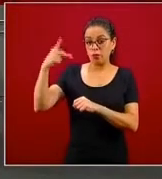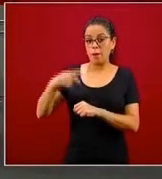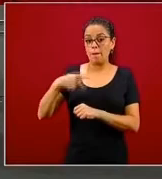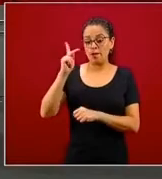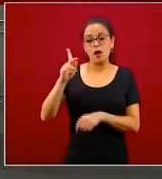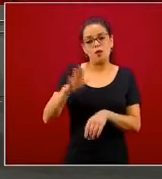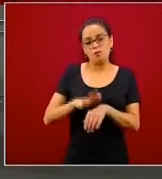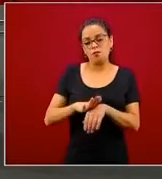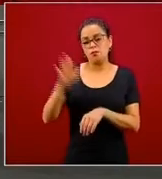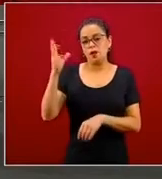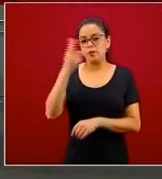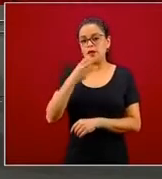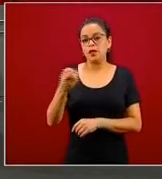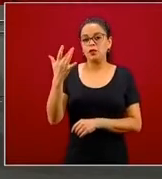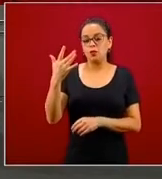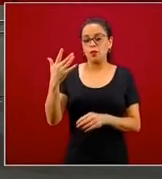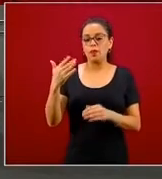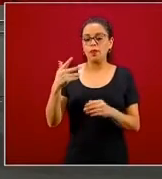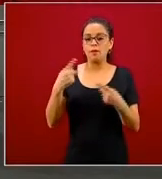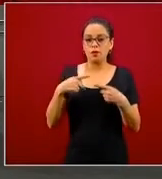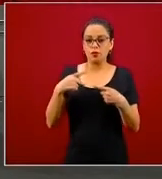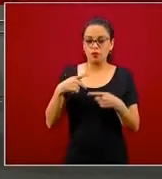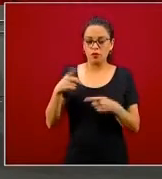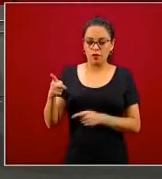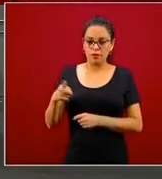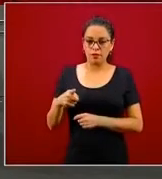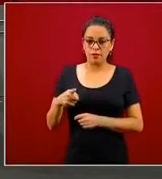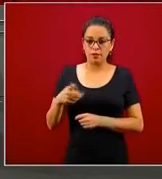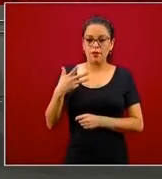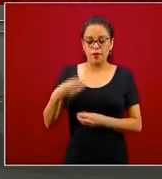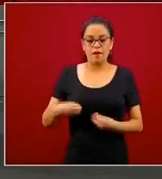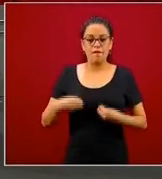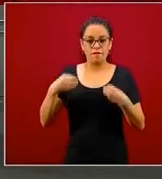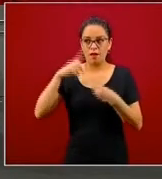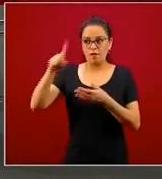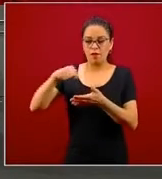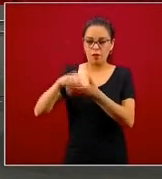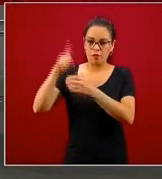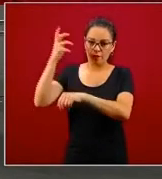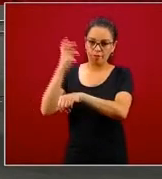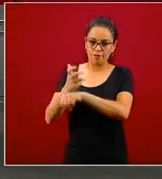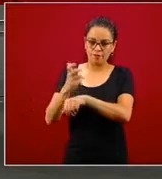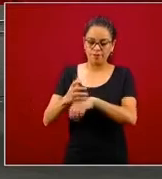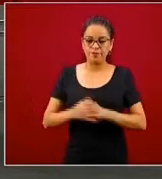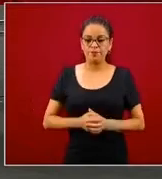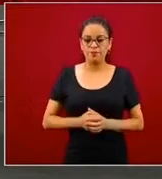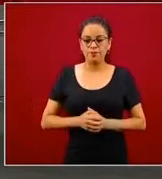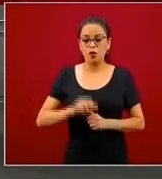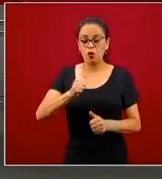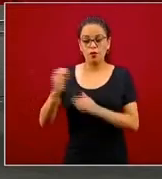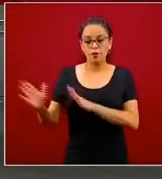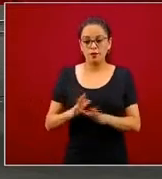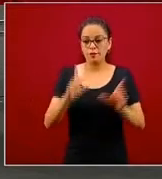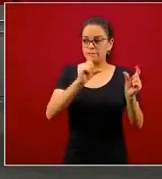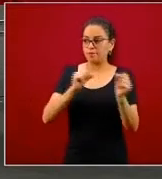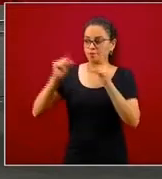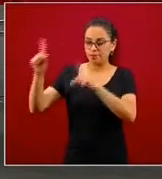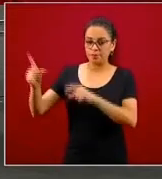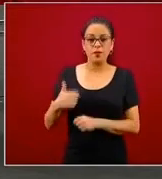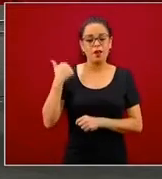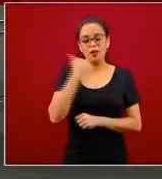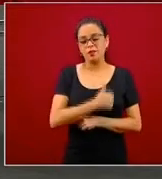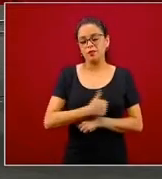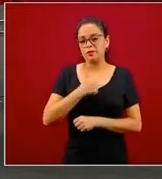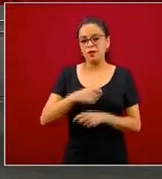1,800,000 registered in this country with a population of a little bit more than 300 million inhabitants. This is